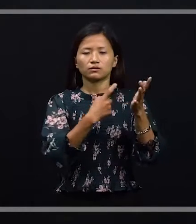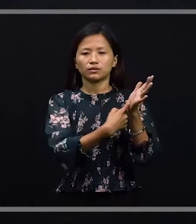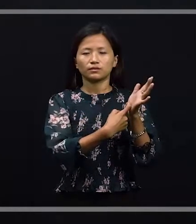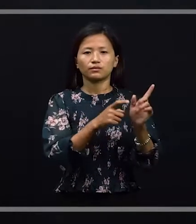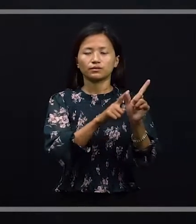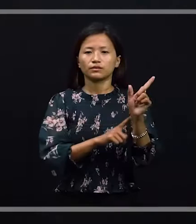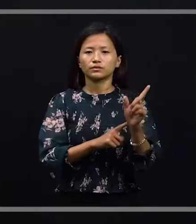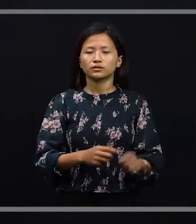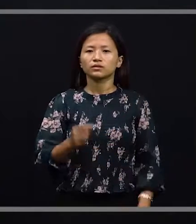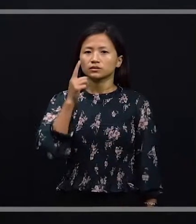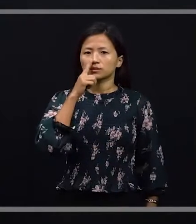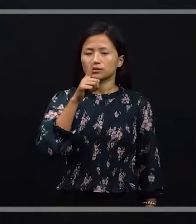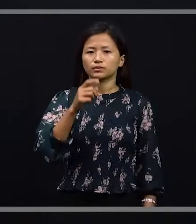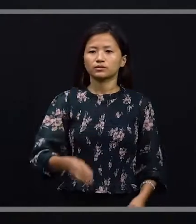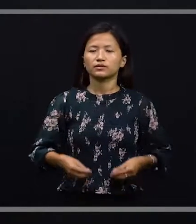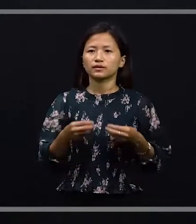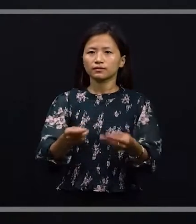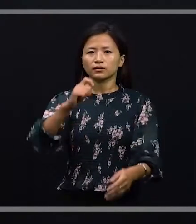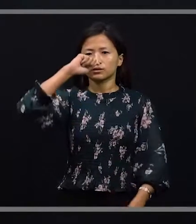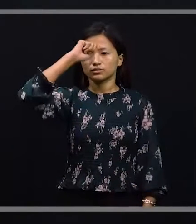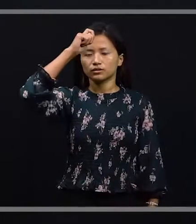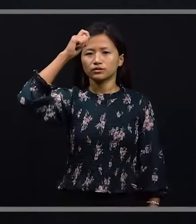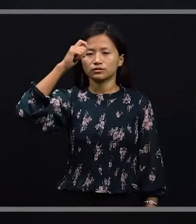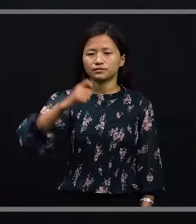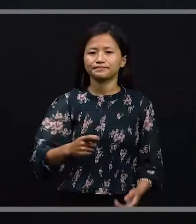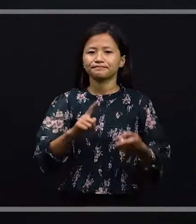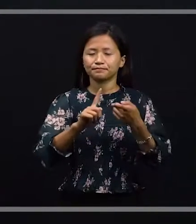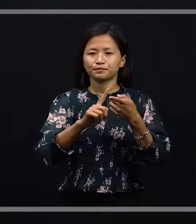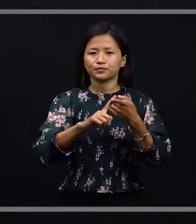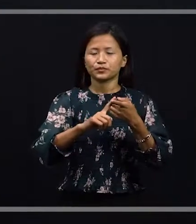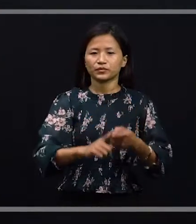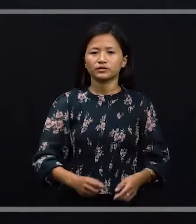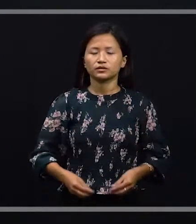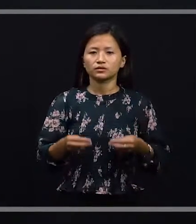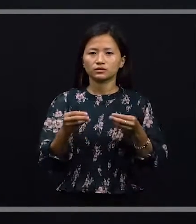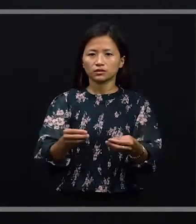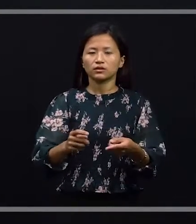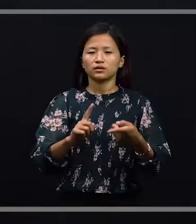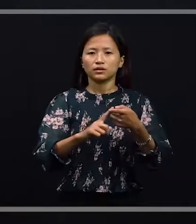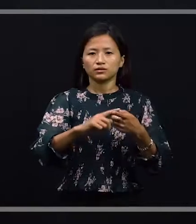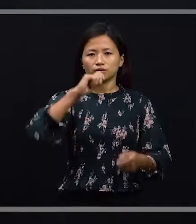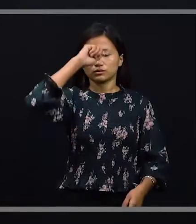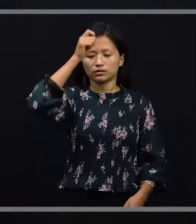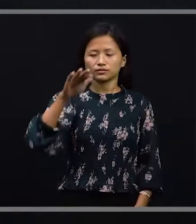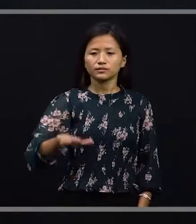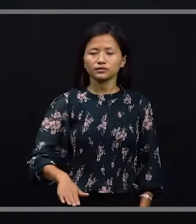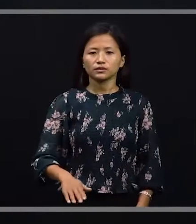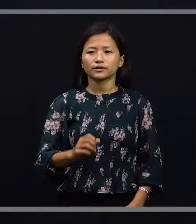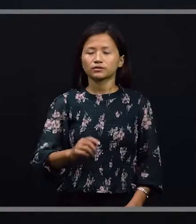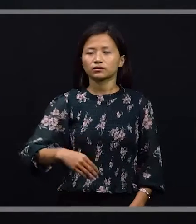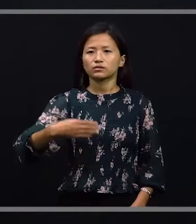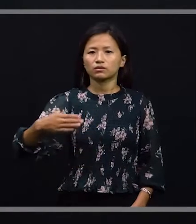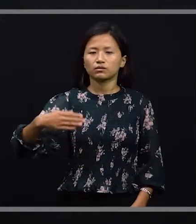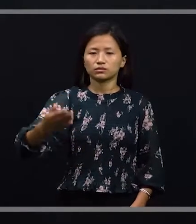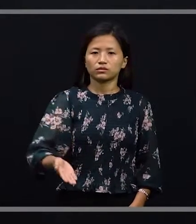encouraged the women to get education, because if the woman is educated, she can also give education to her child, and so on,